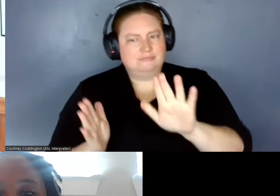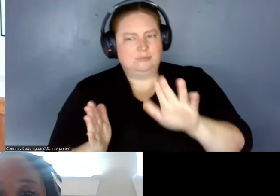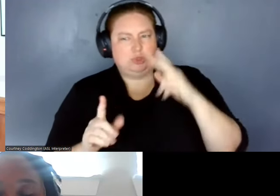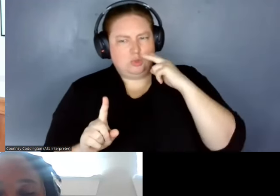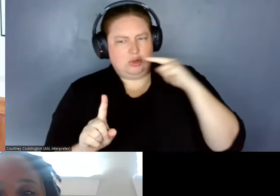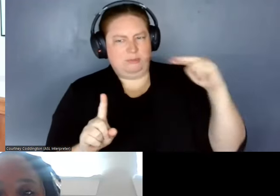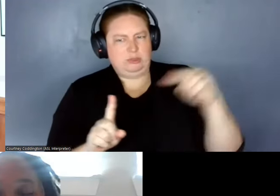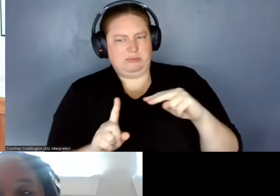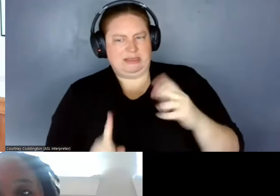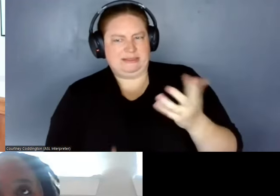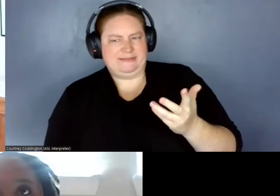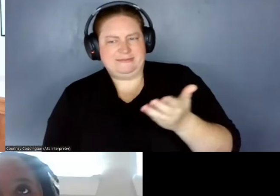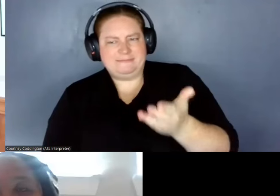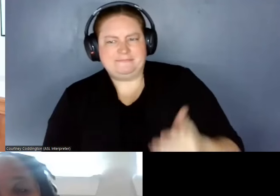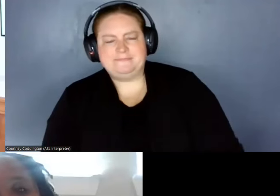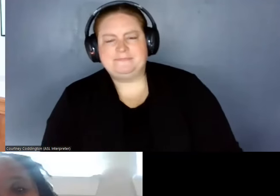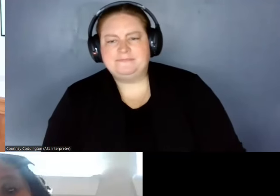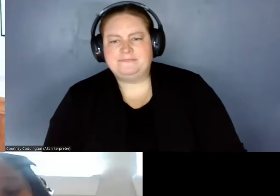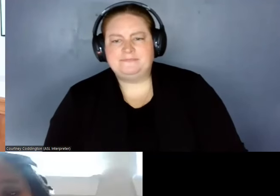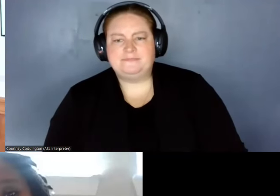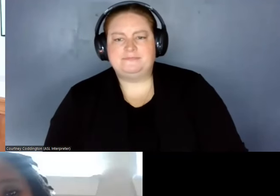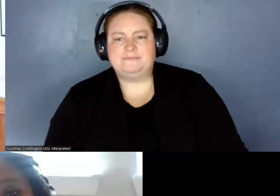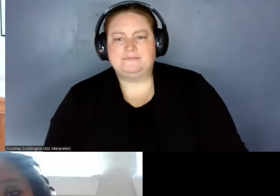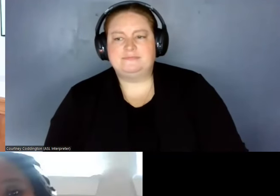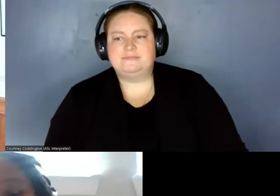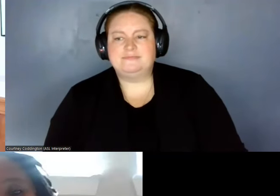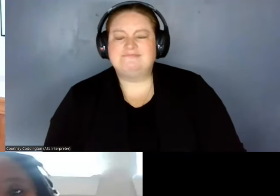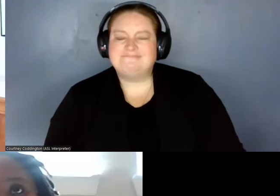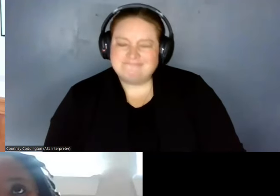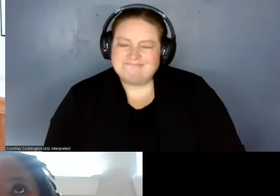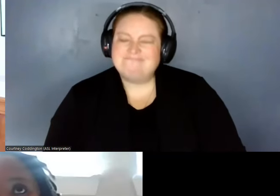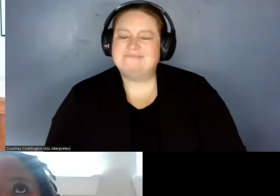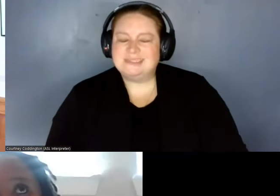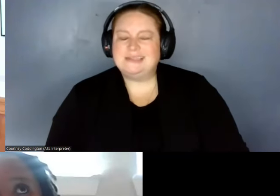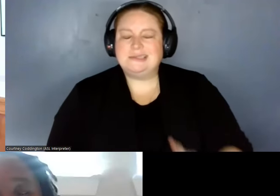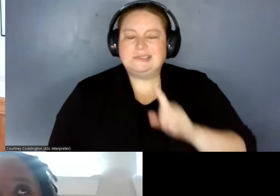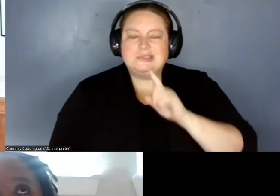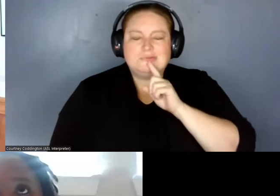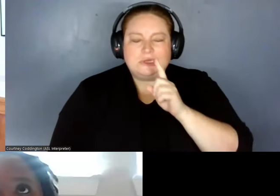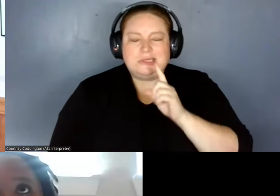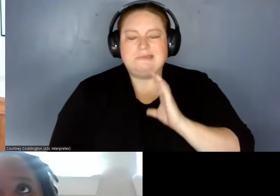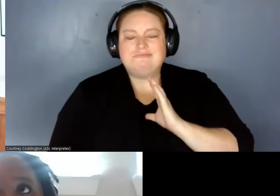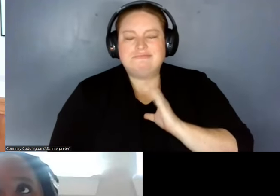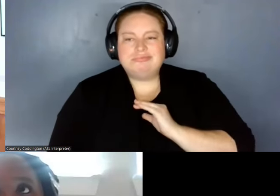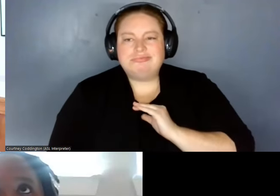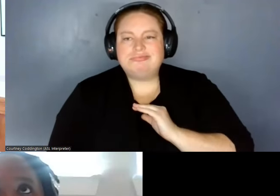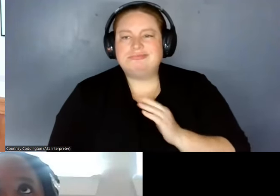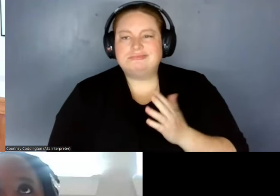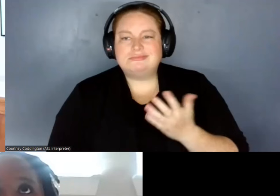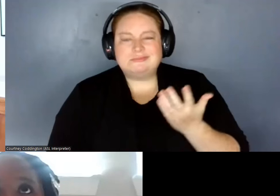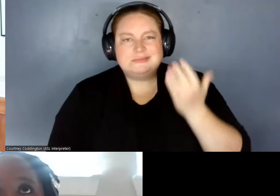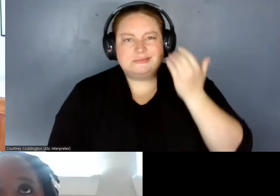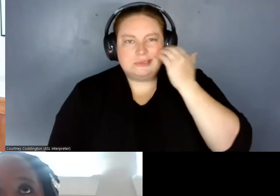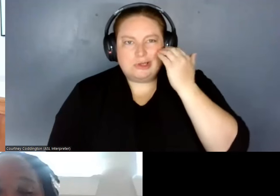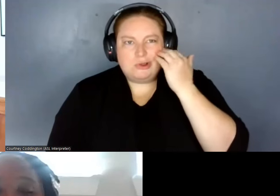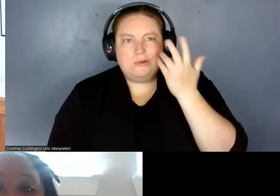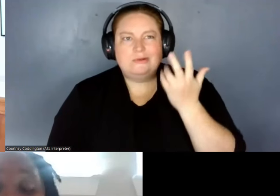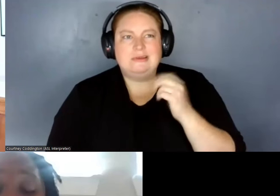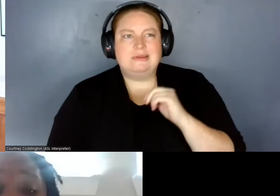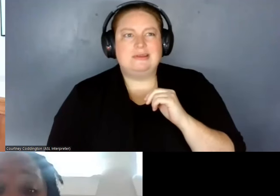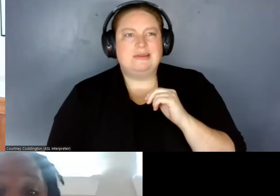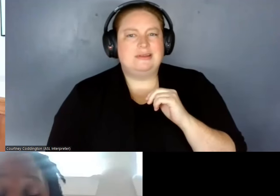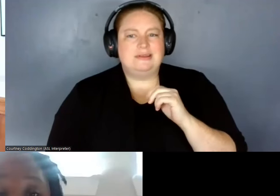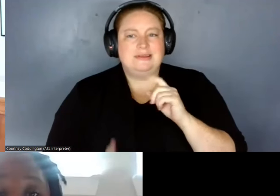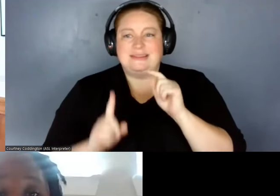about this. It's very disheartening to know that he is